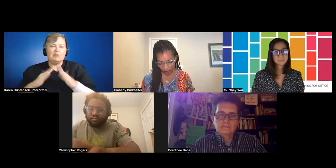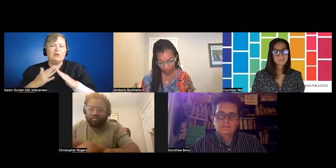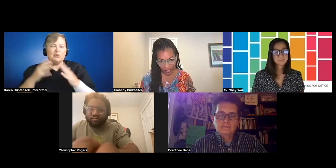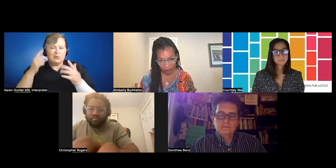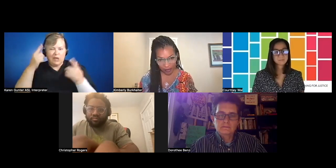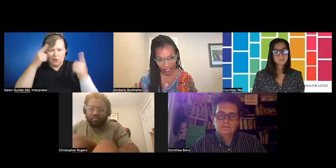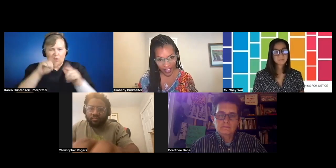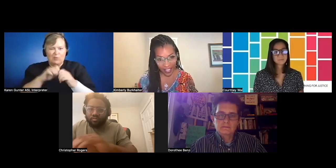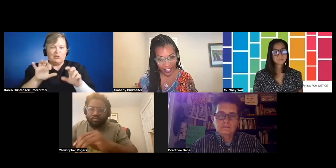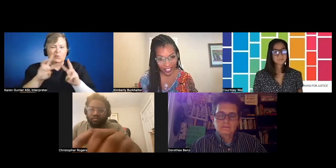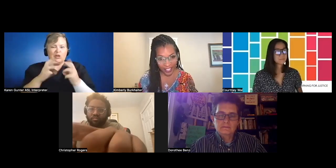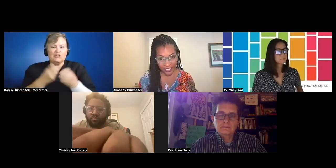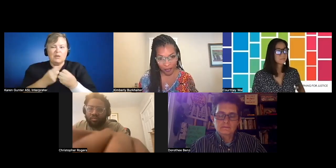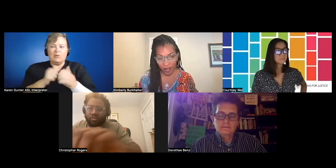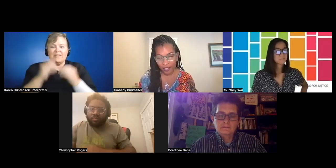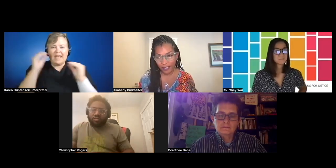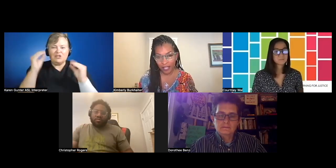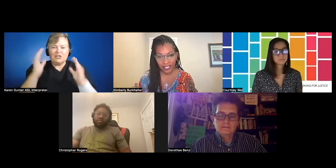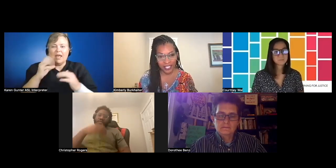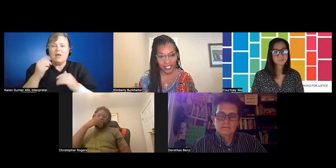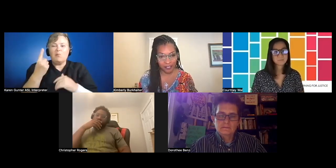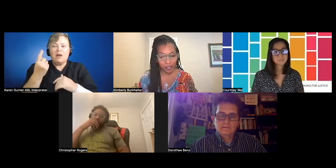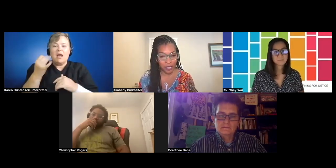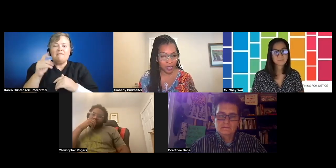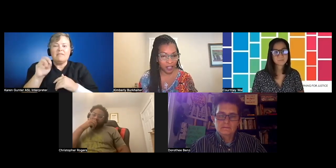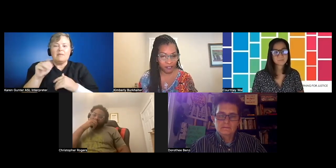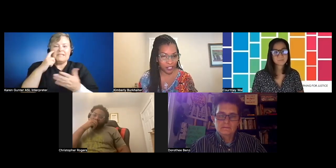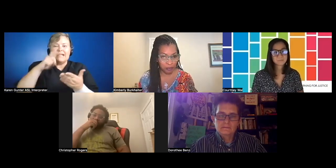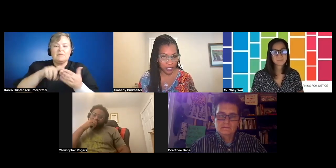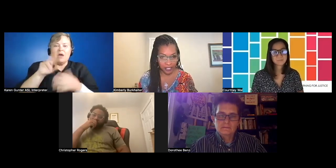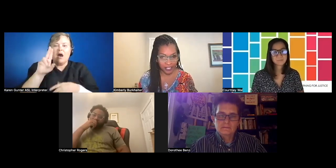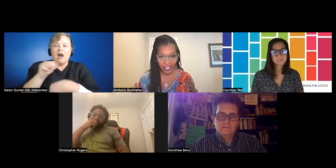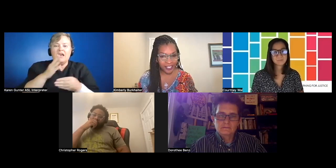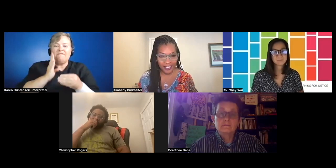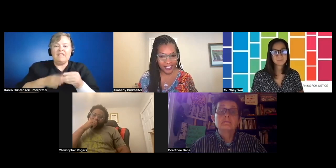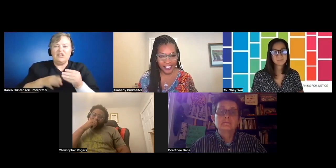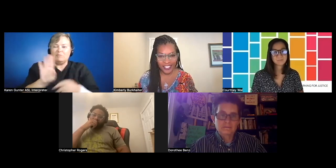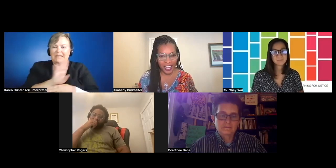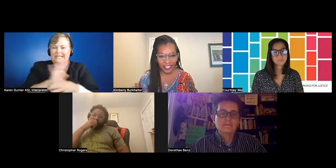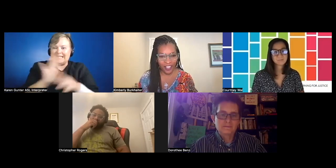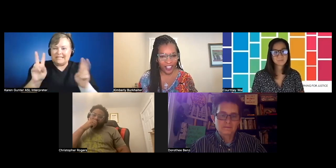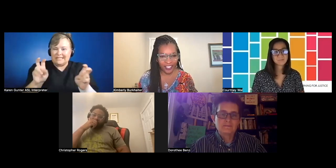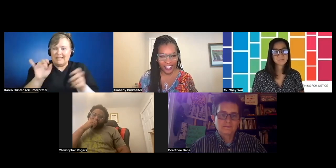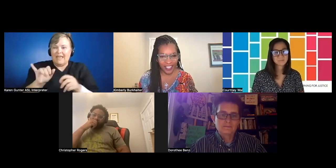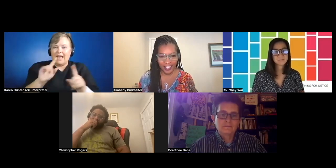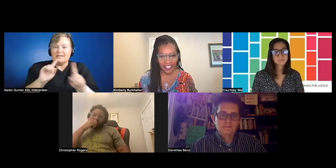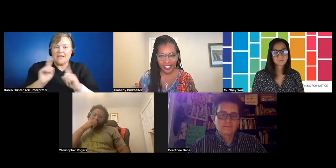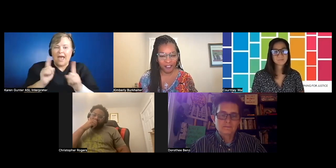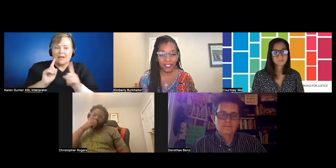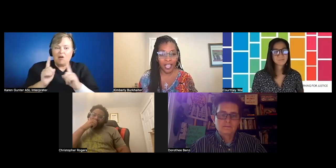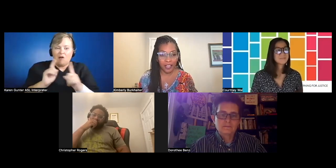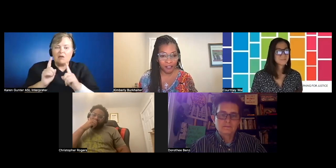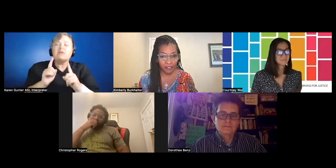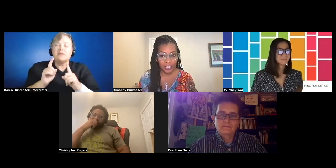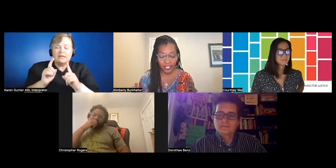do workshops with educators, and one of them that stands out to me is unfinished business. This dialogue is